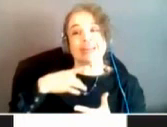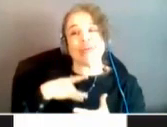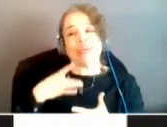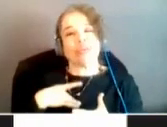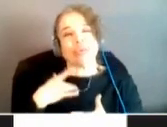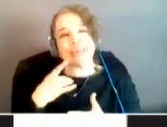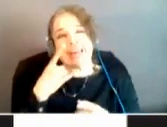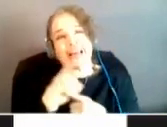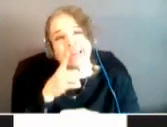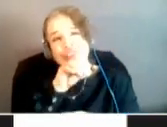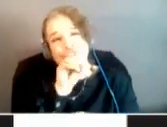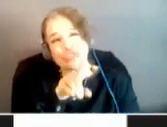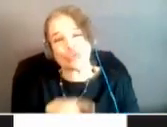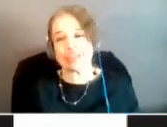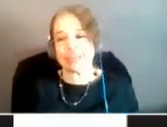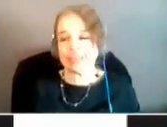right questions.